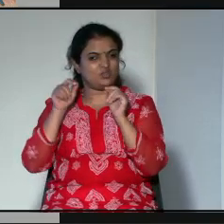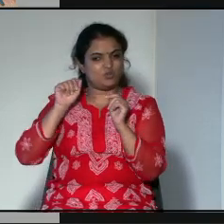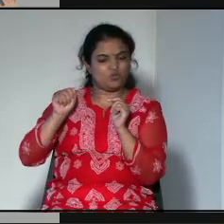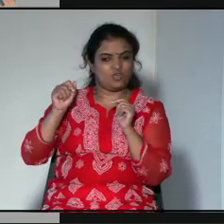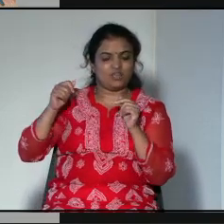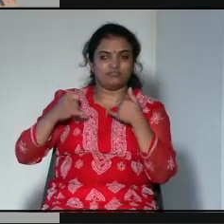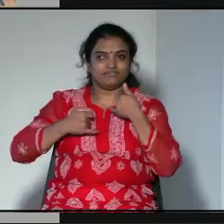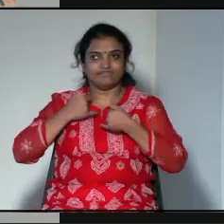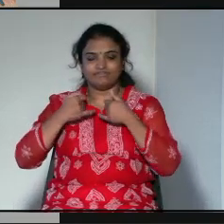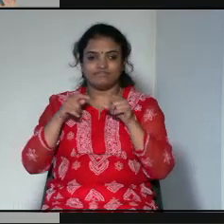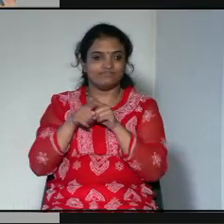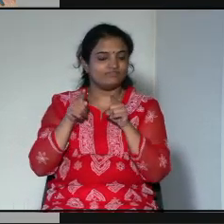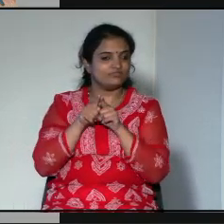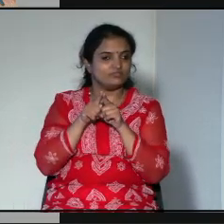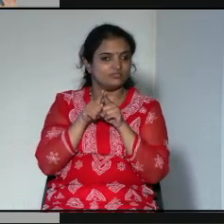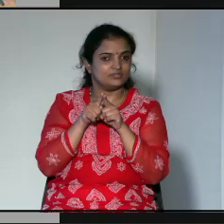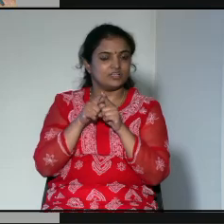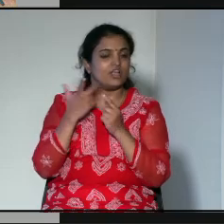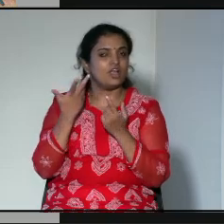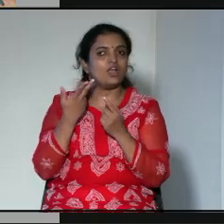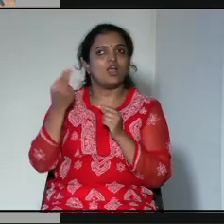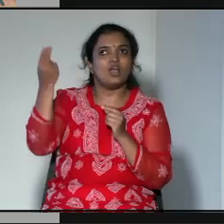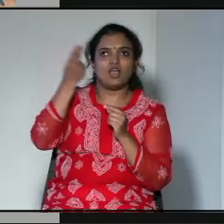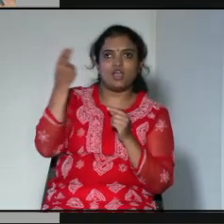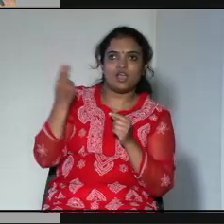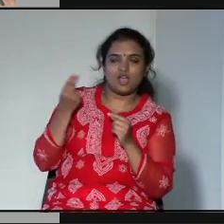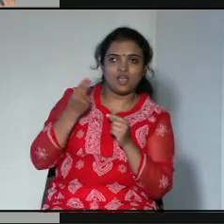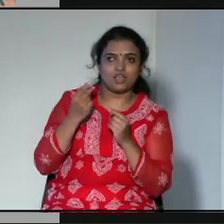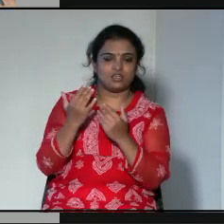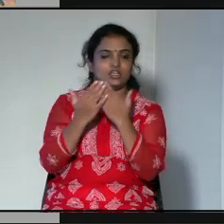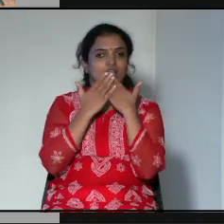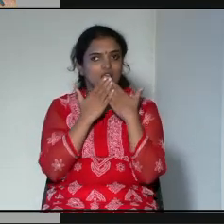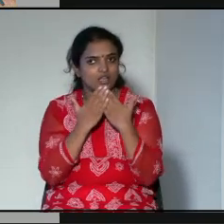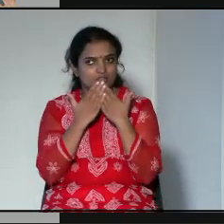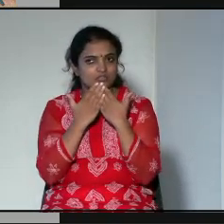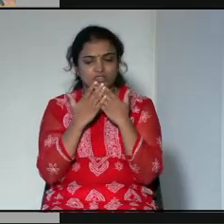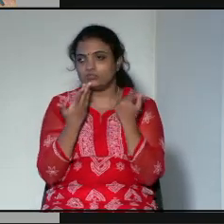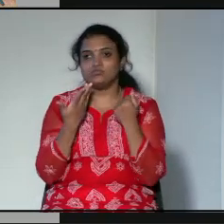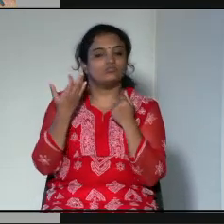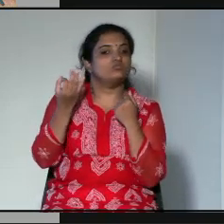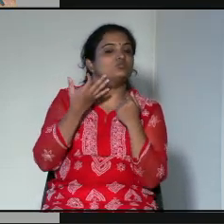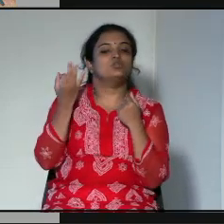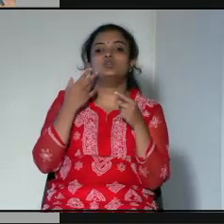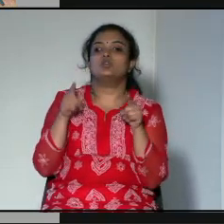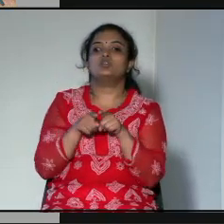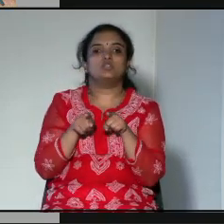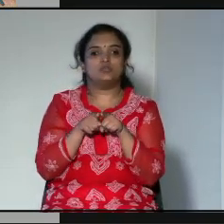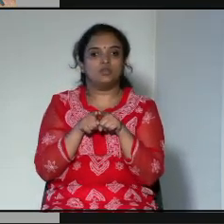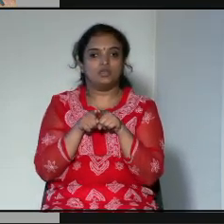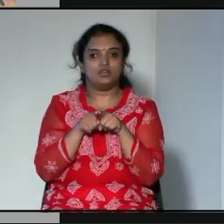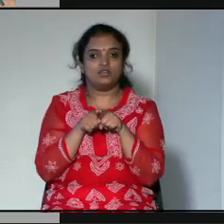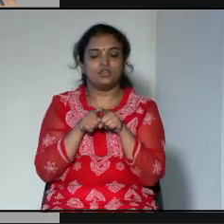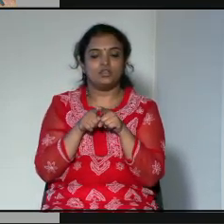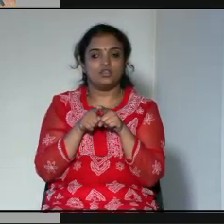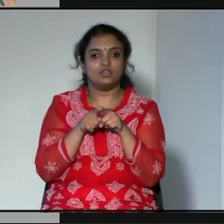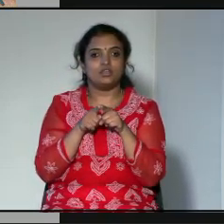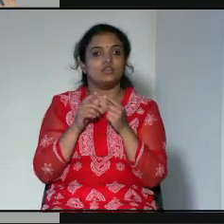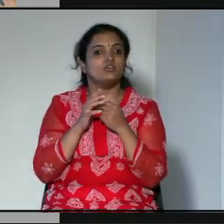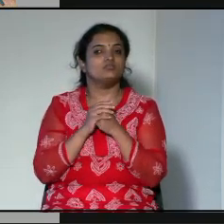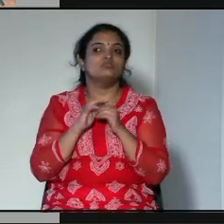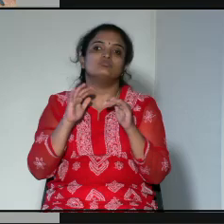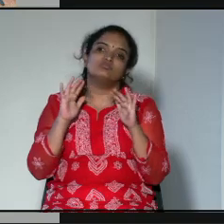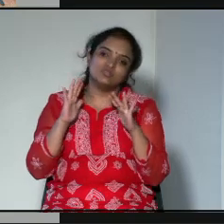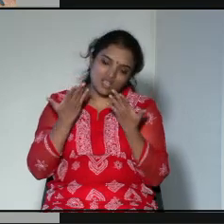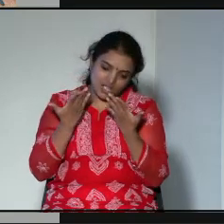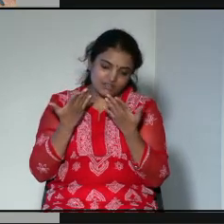the options of modern art education in early and mid-20th century India. Then, following an arranged marriage, which